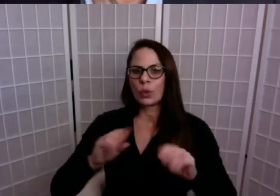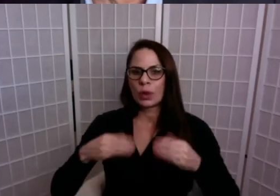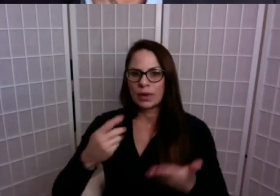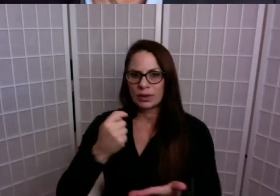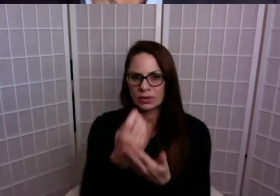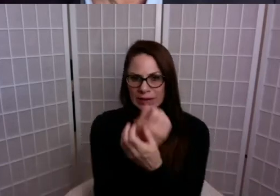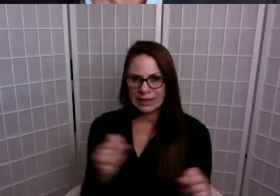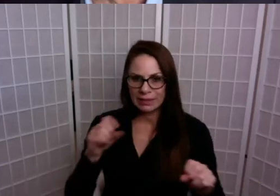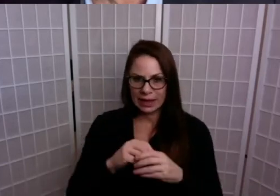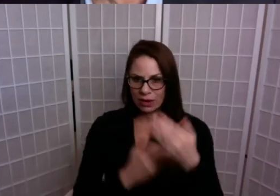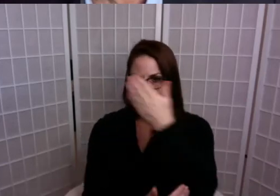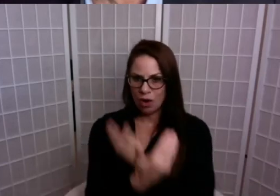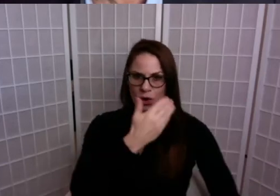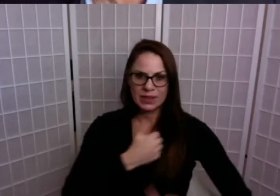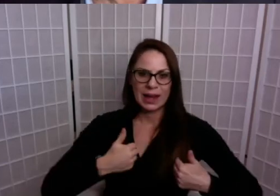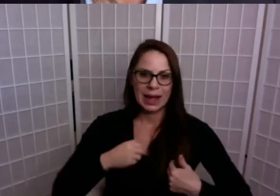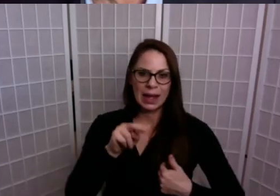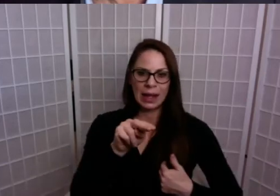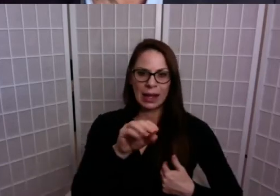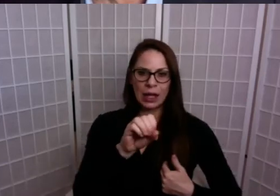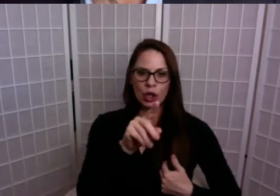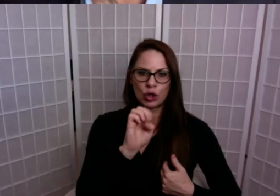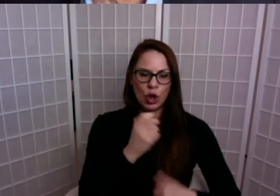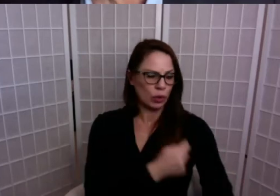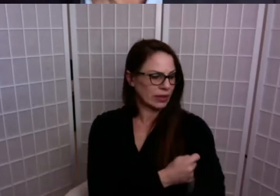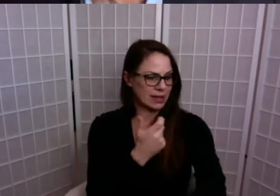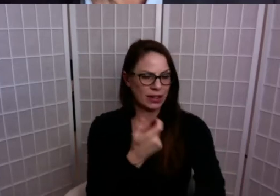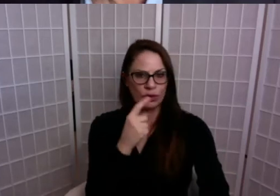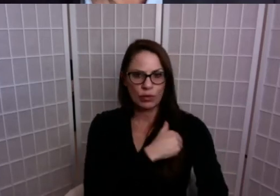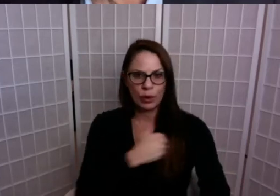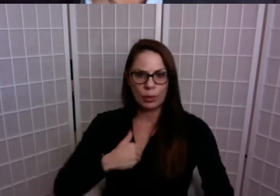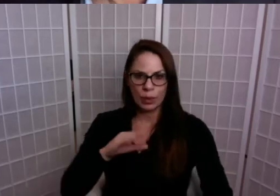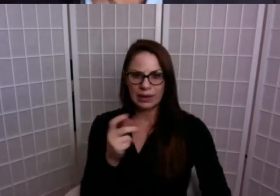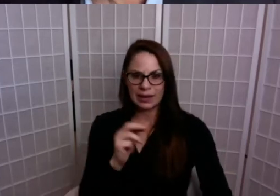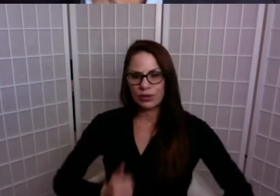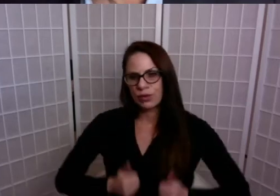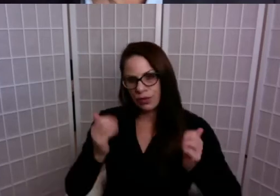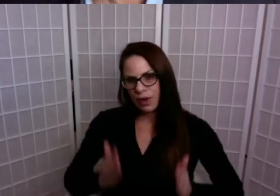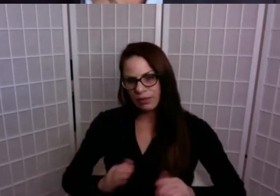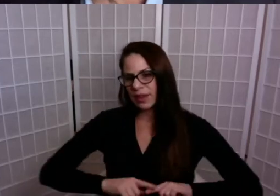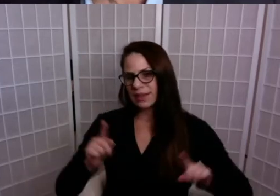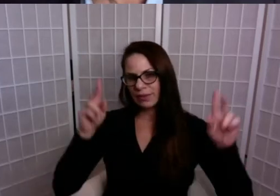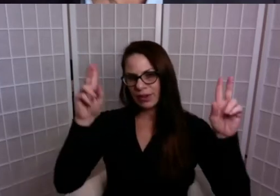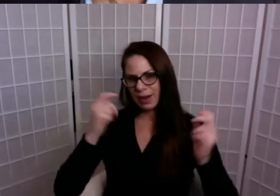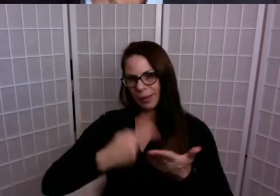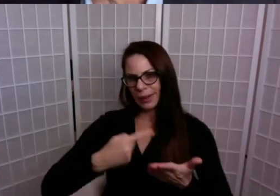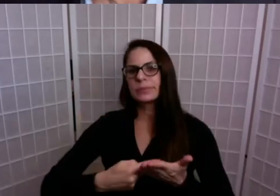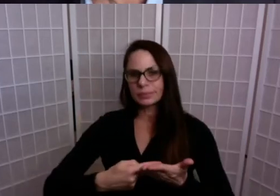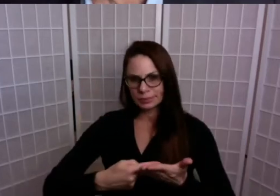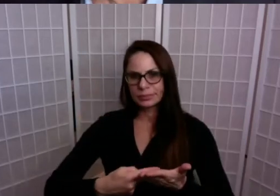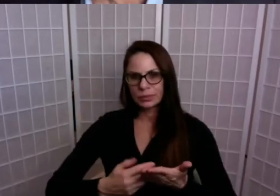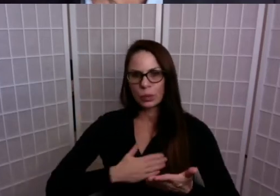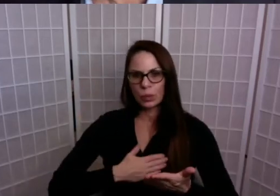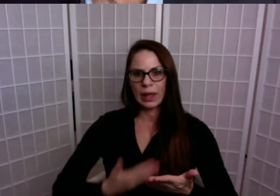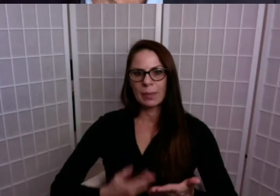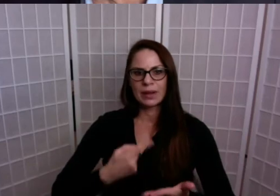had axillary node dissections for those breast cancer survivors. So that's another topic, but we'd be happy to talk more about that in